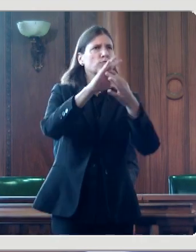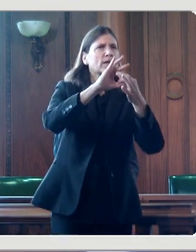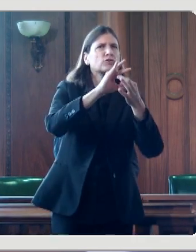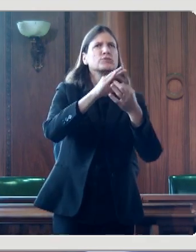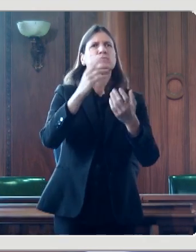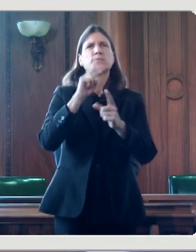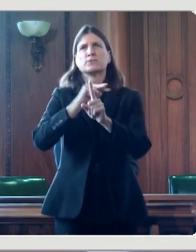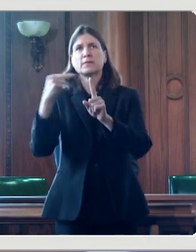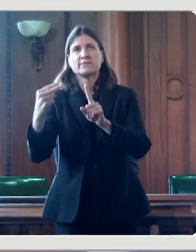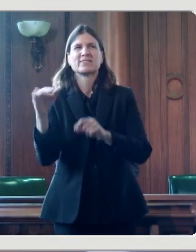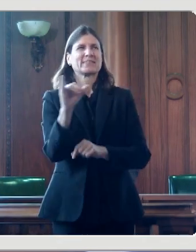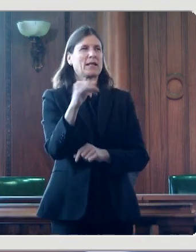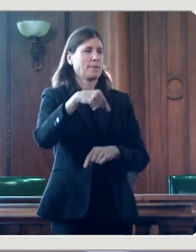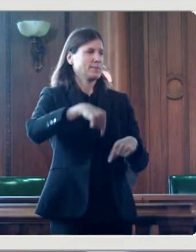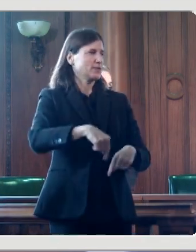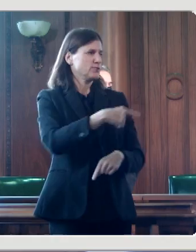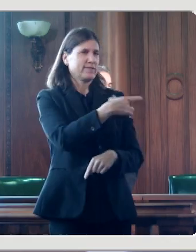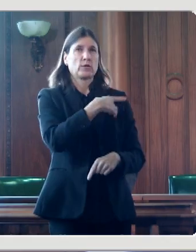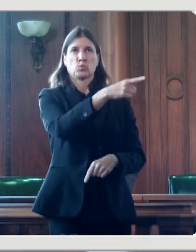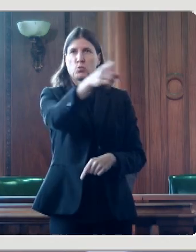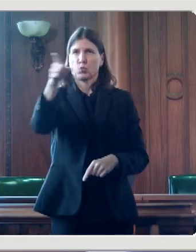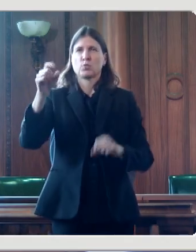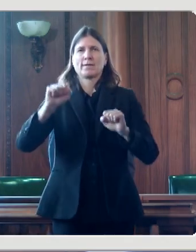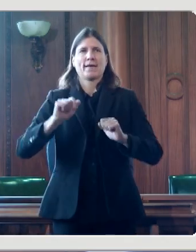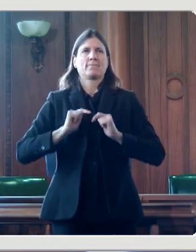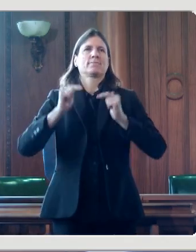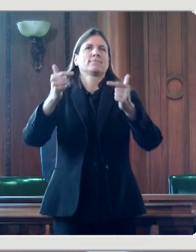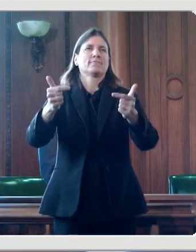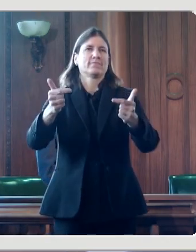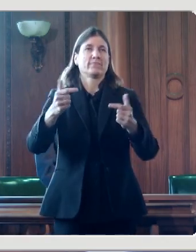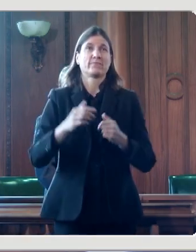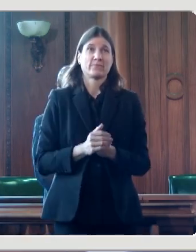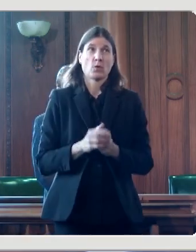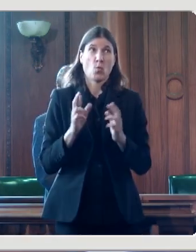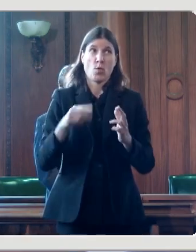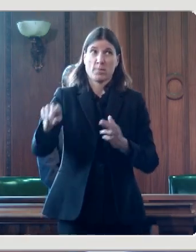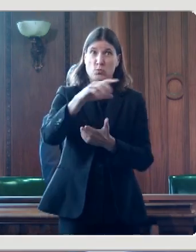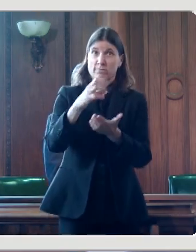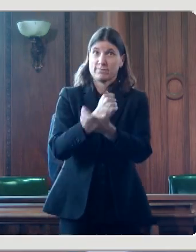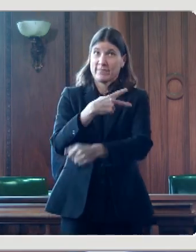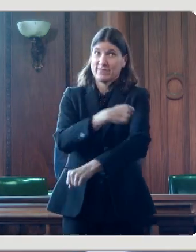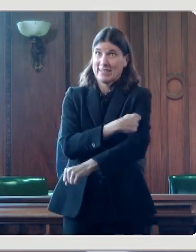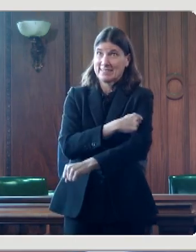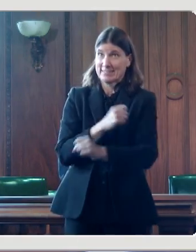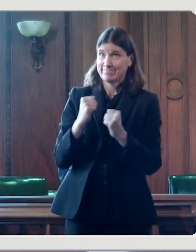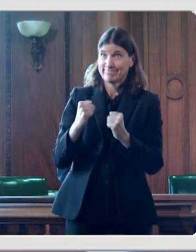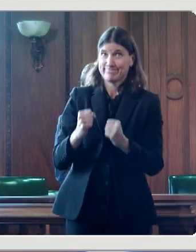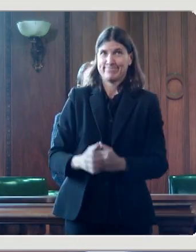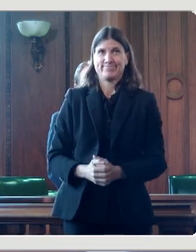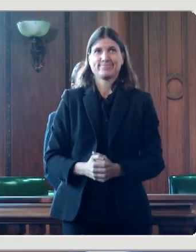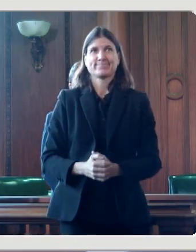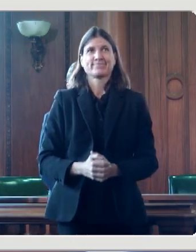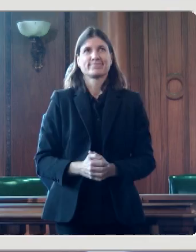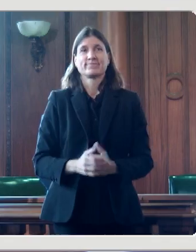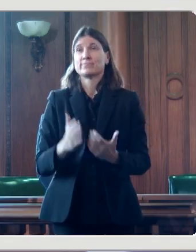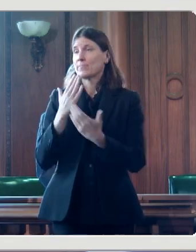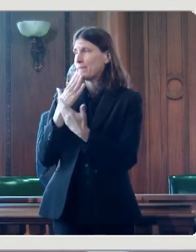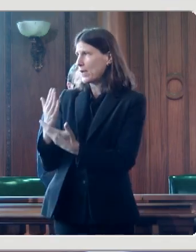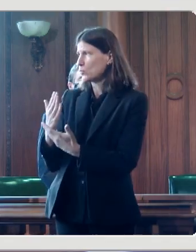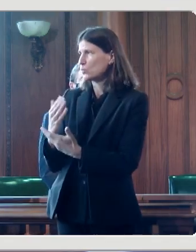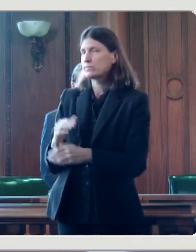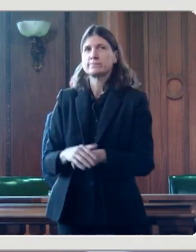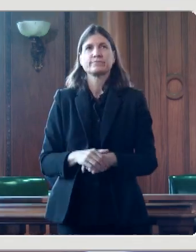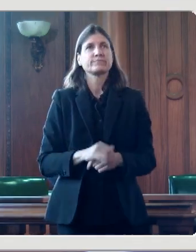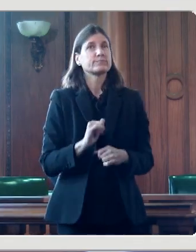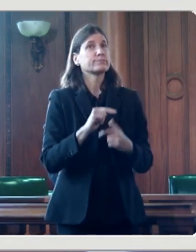the vaccine as soon as you're eligible. Thank you. Thank you, Dr. Roos. Dr. Roos and Dr. Kerouac will take questions or comments